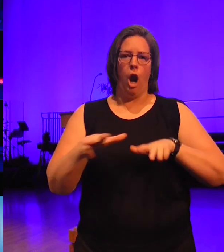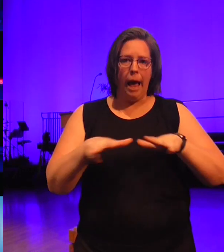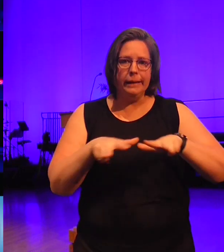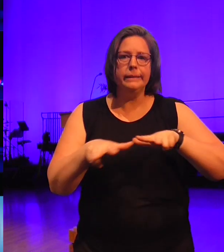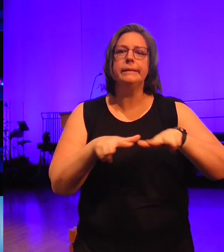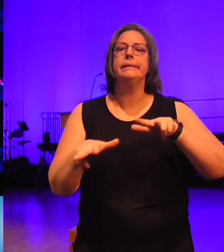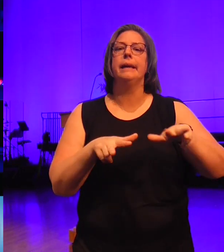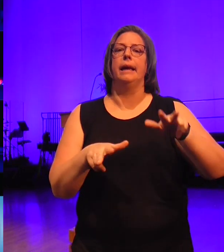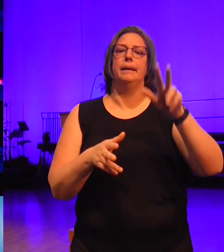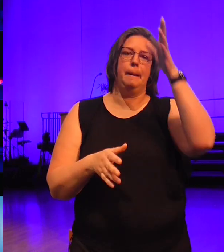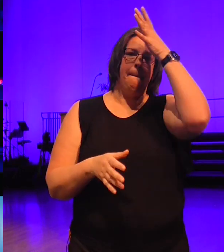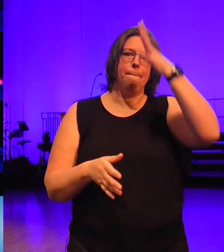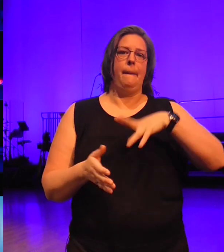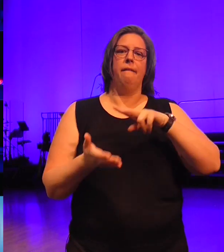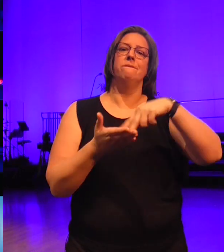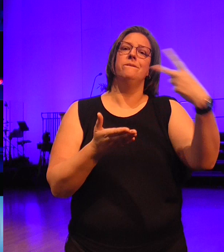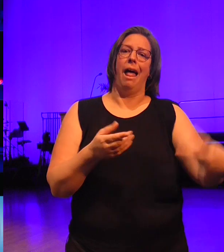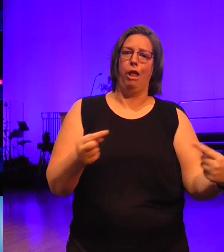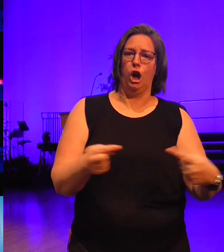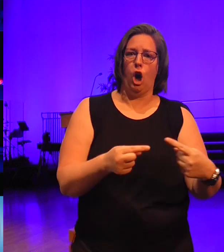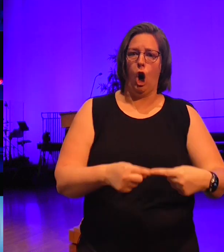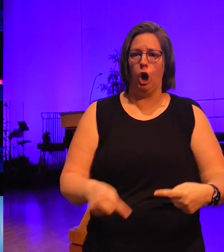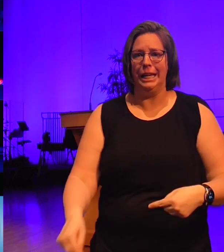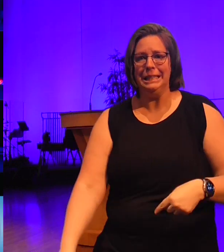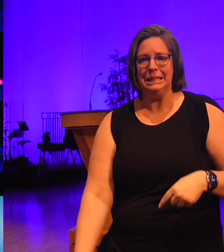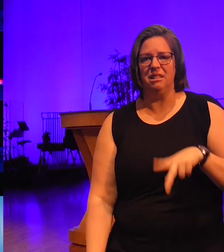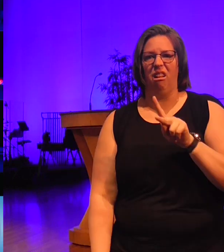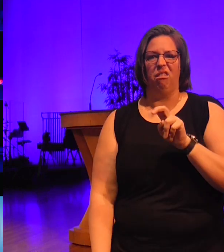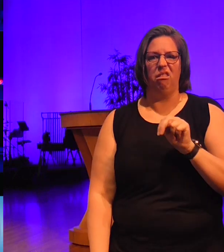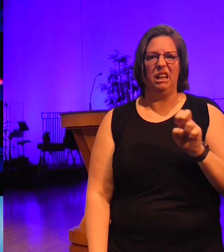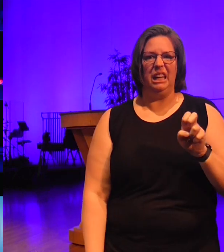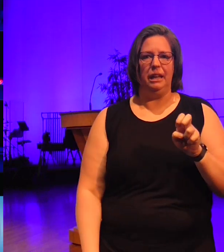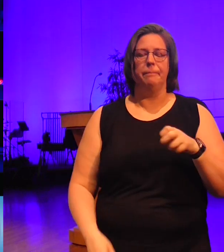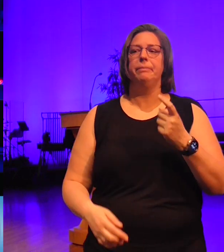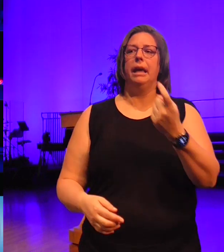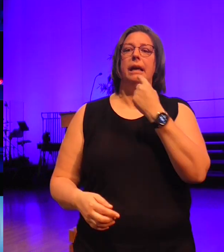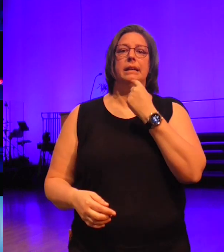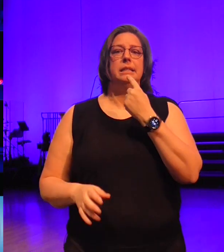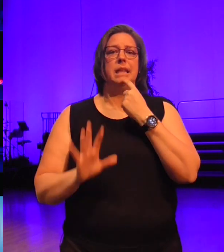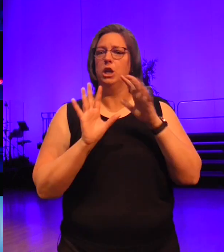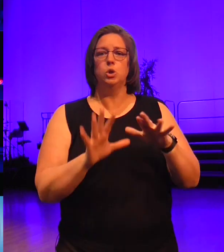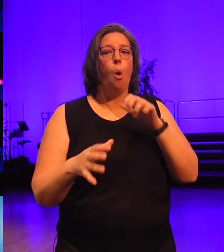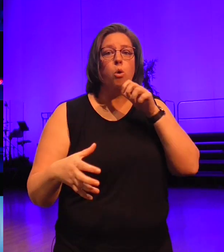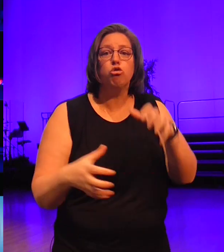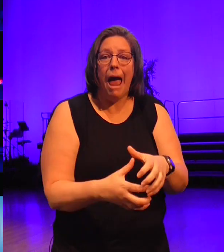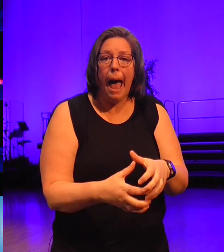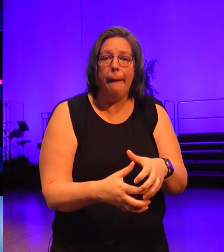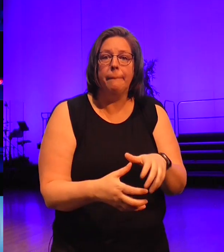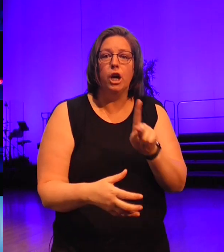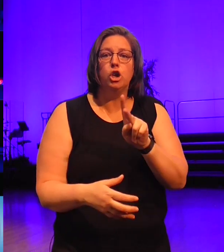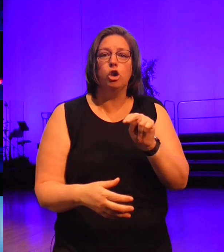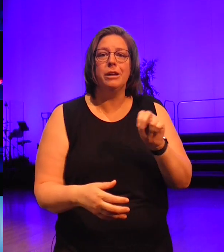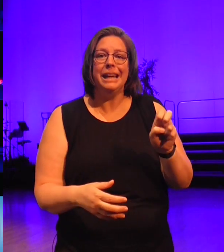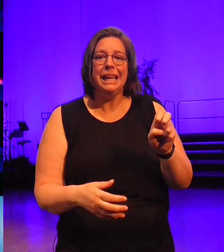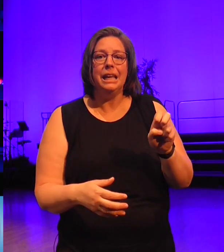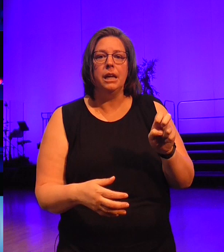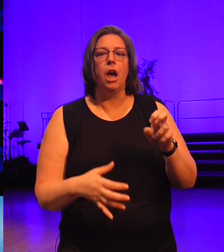his knee. And the man grabbed his knee, and his teacher said, "Don't grab your knee, grab your breath."